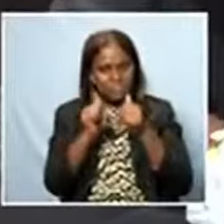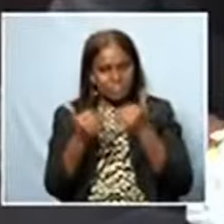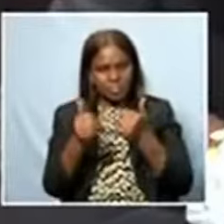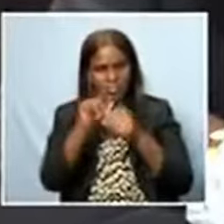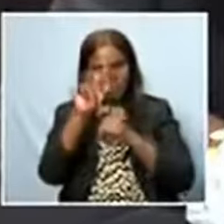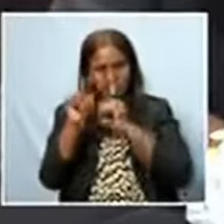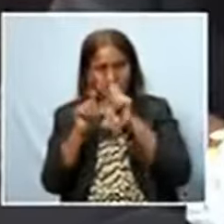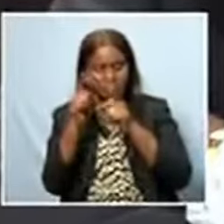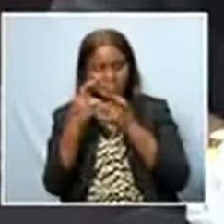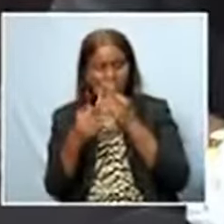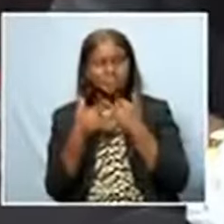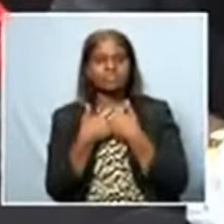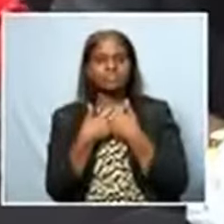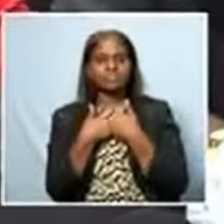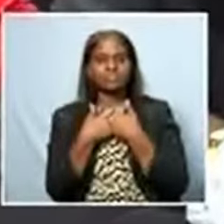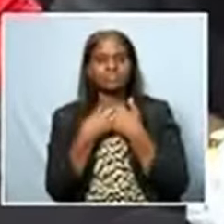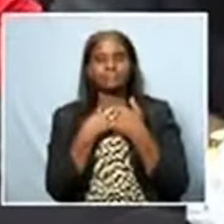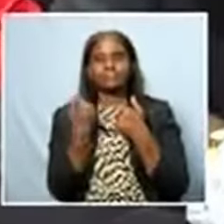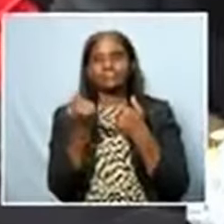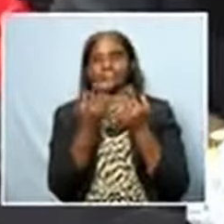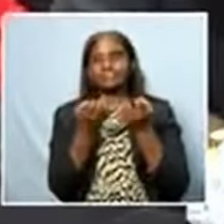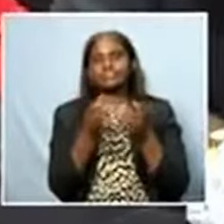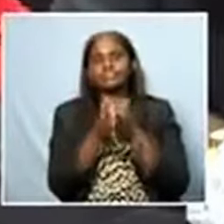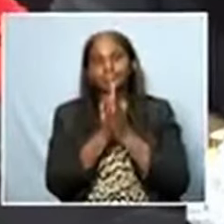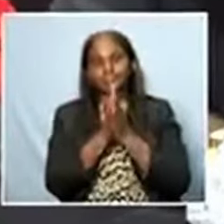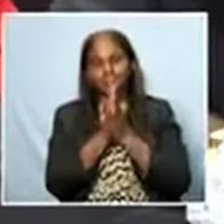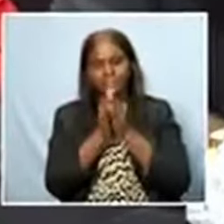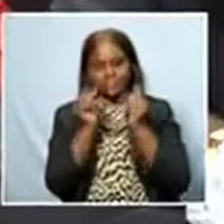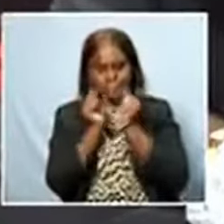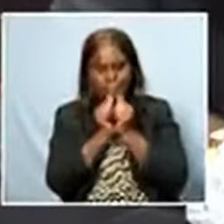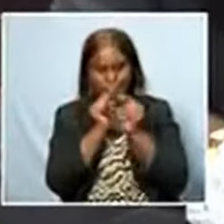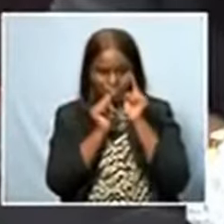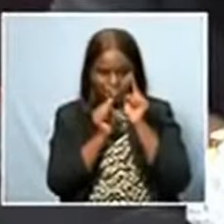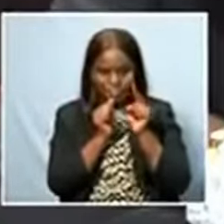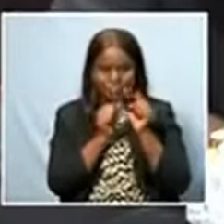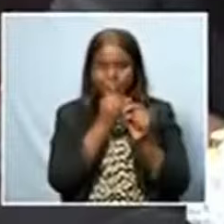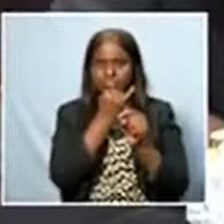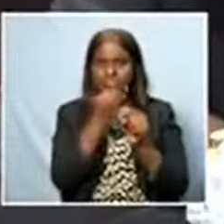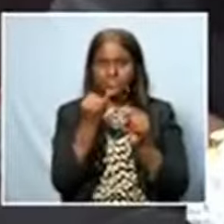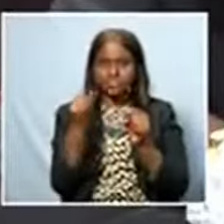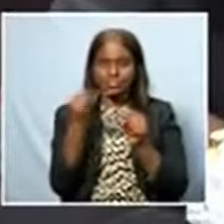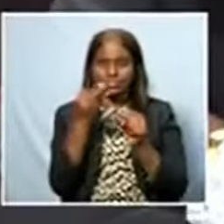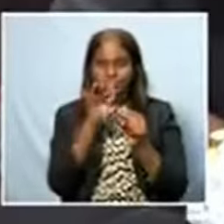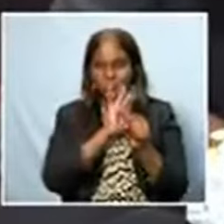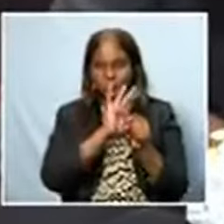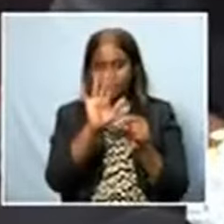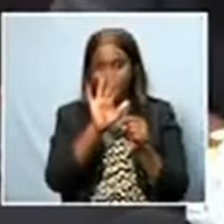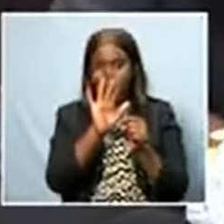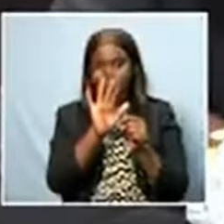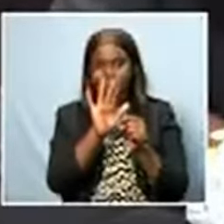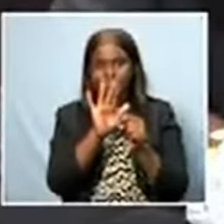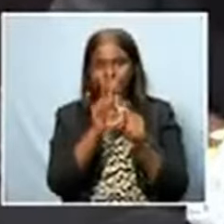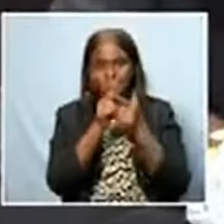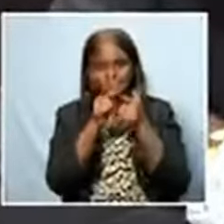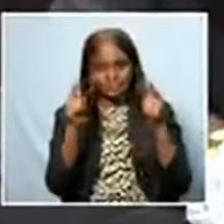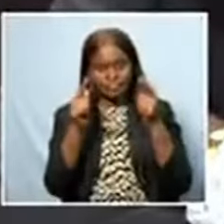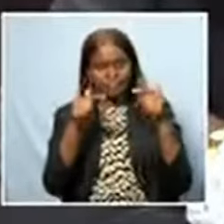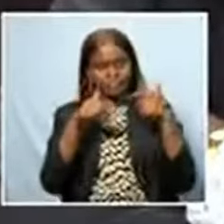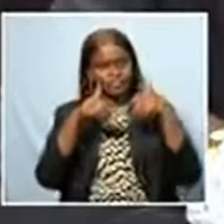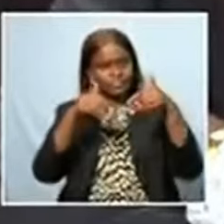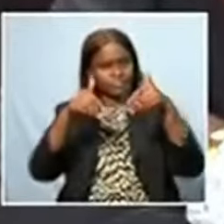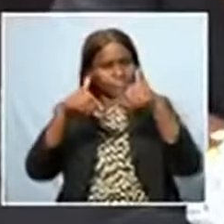that I want to ask is concerning the issue of the big